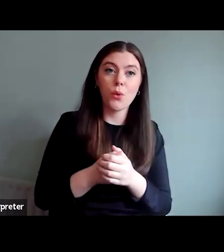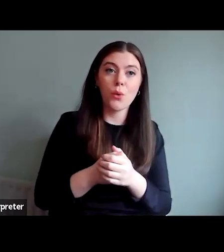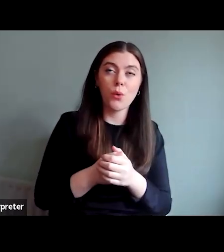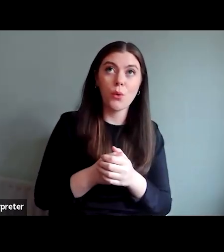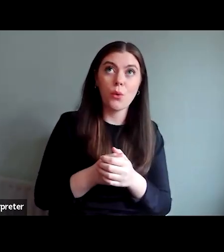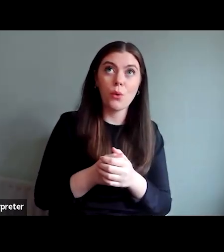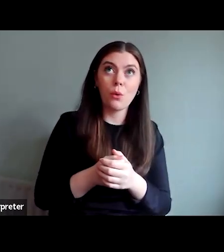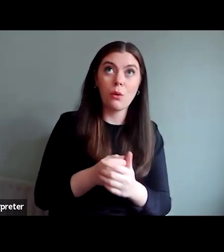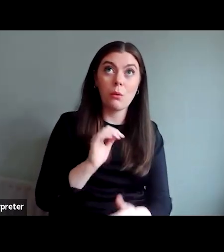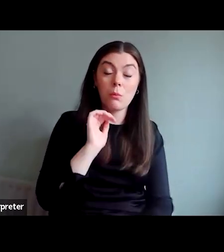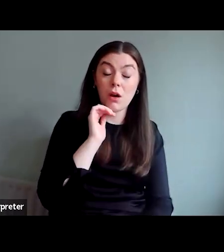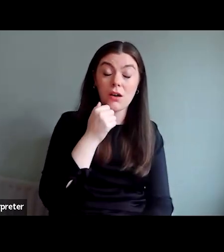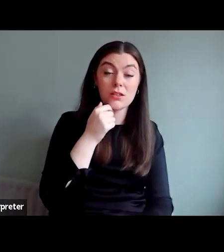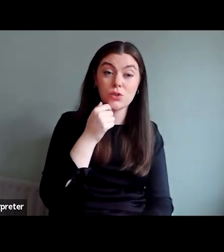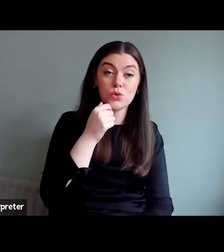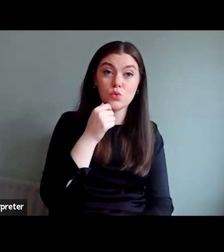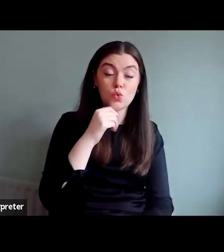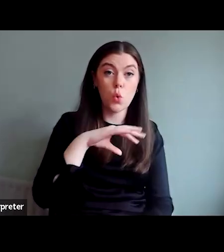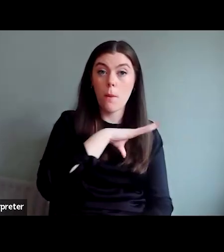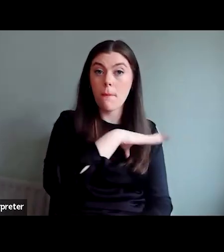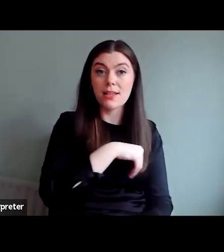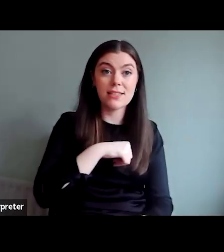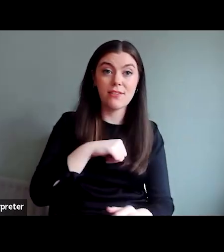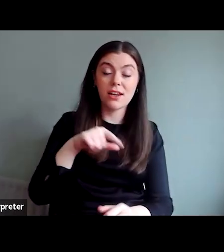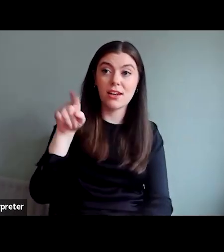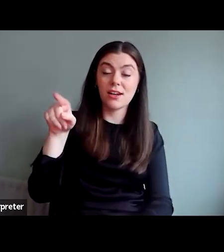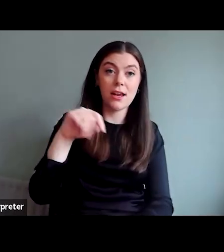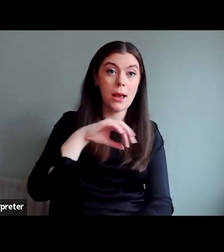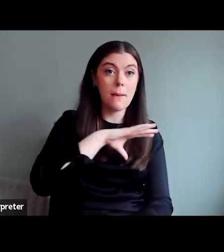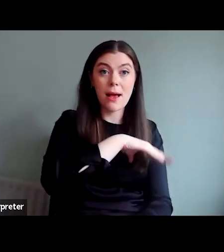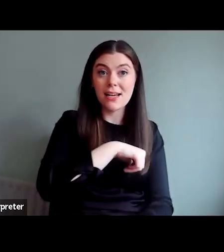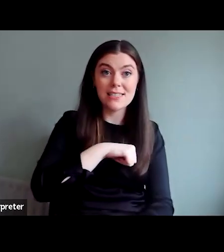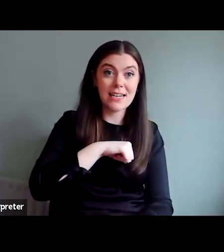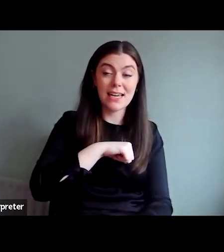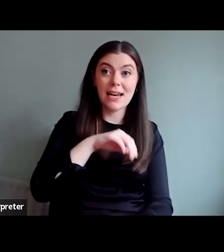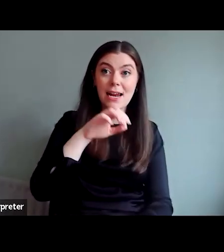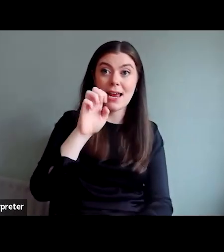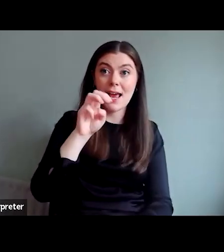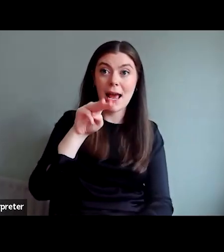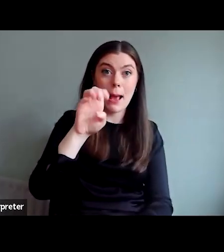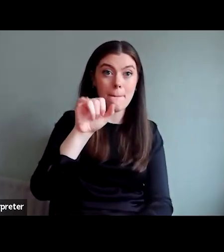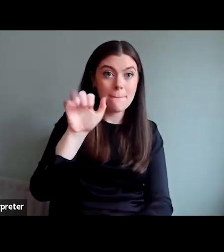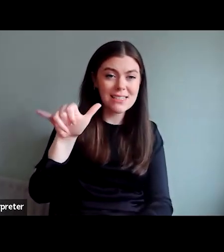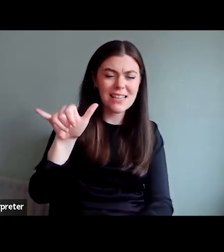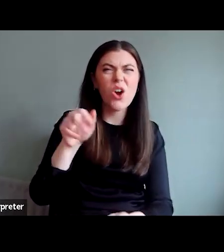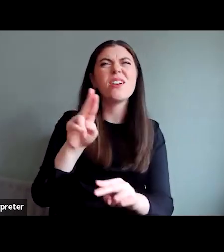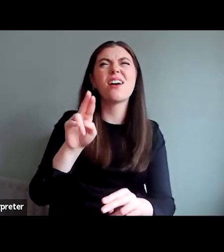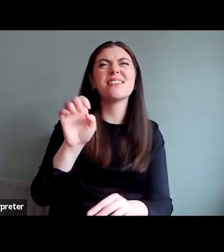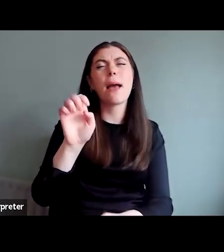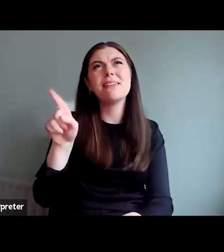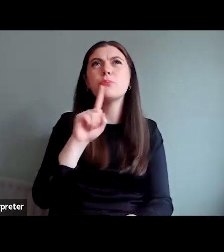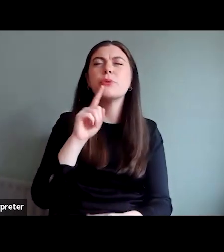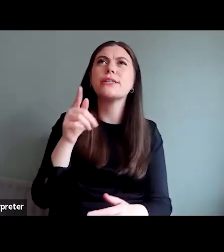support we got from the Palestinian Authority, or the Palestinian embassy, or not embassy at the time, but